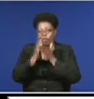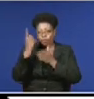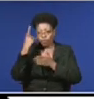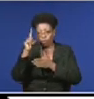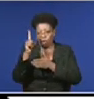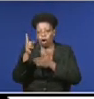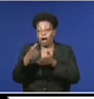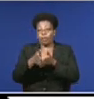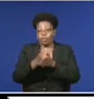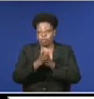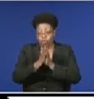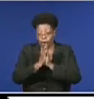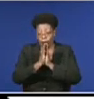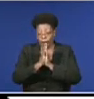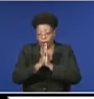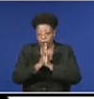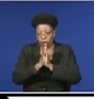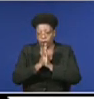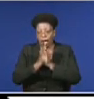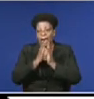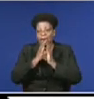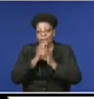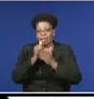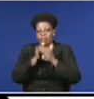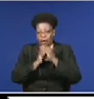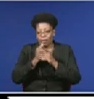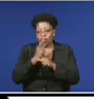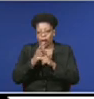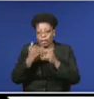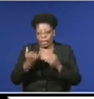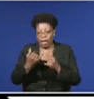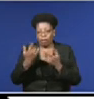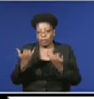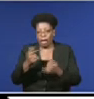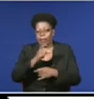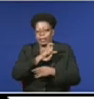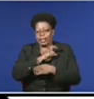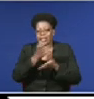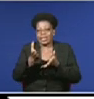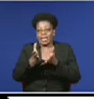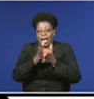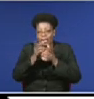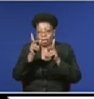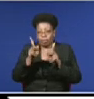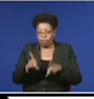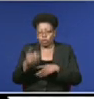time. Meantime, the Royal Turks and Caicos Police are appealing for anyone who may have information on the